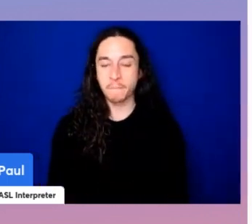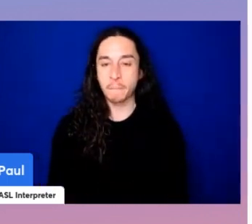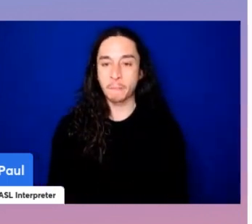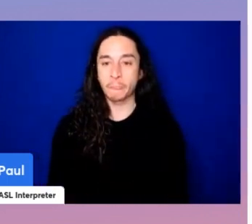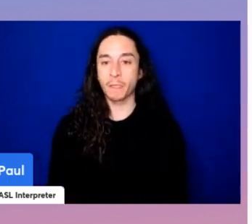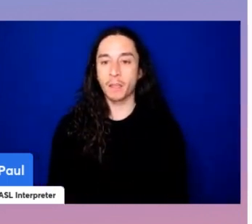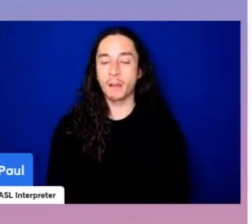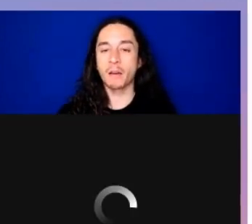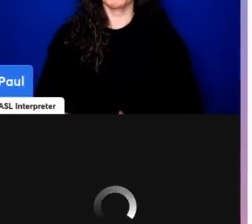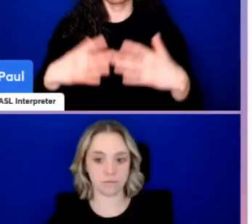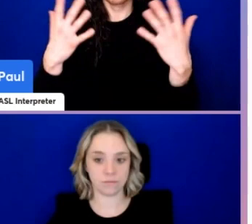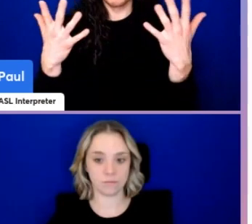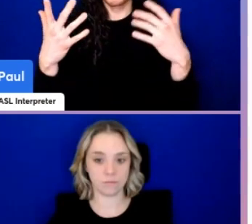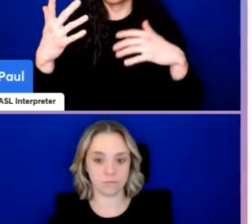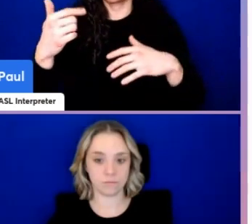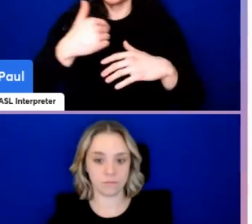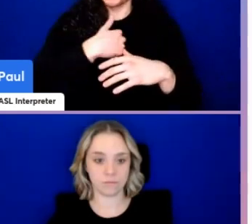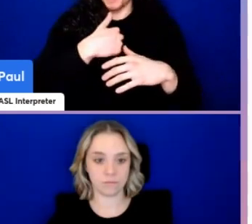And I